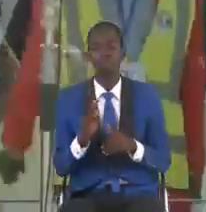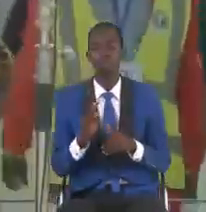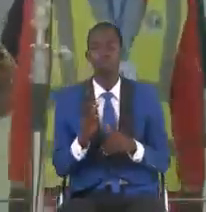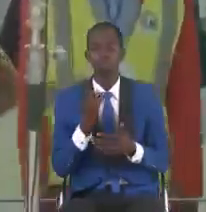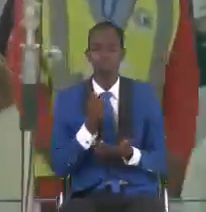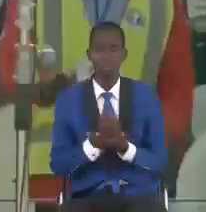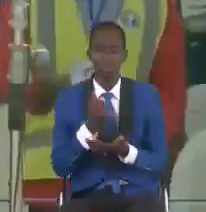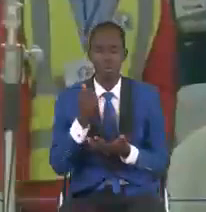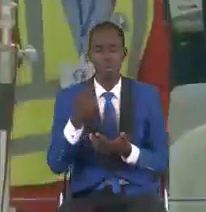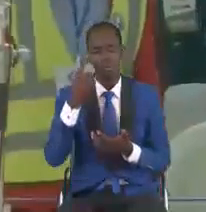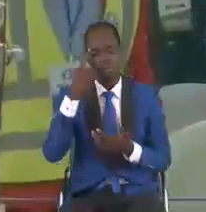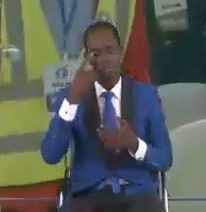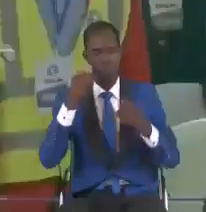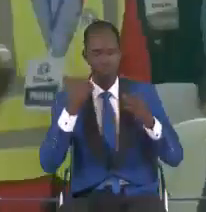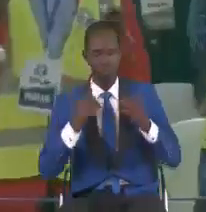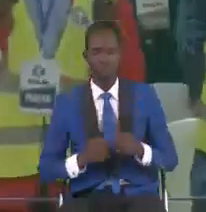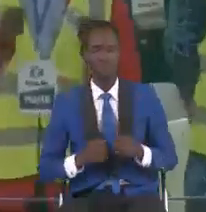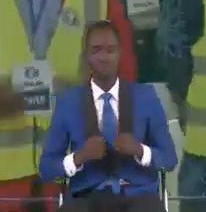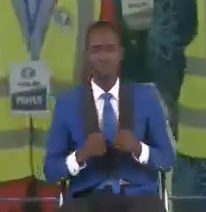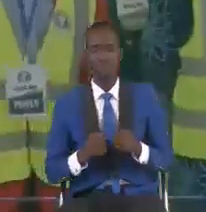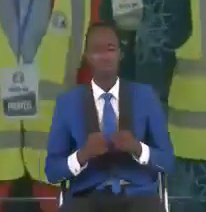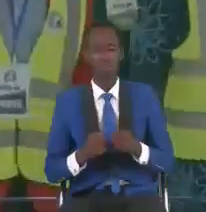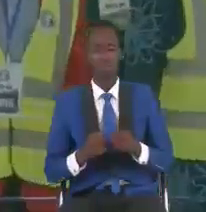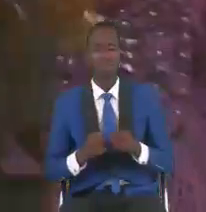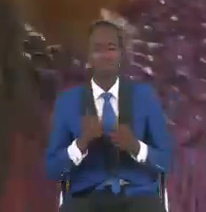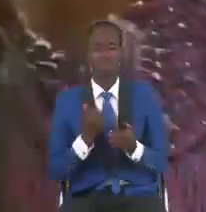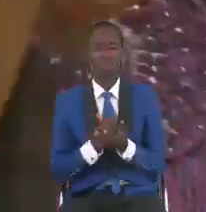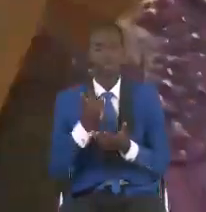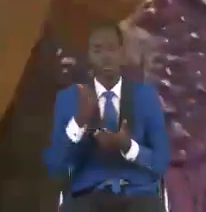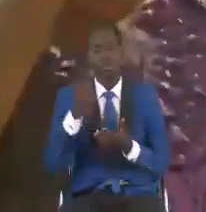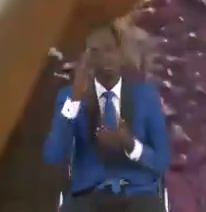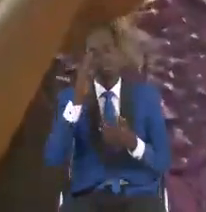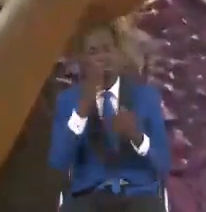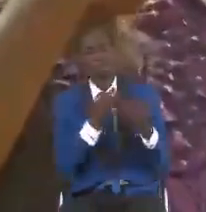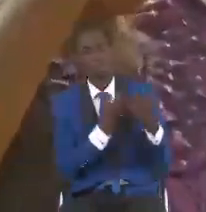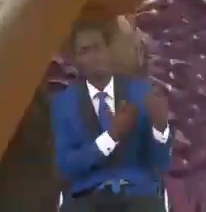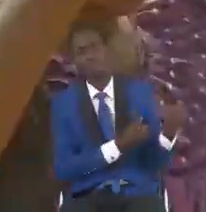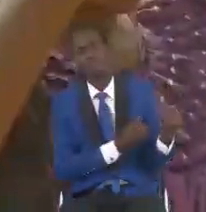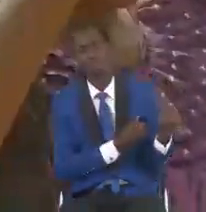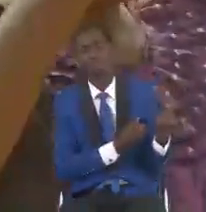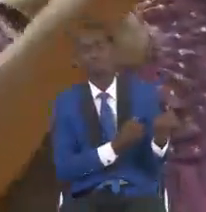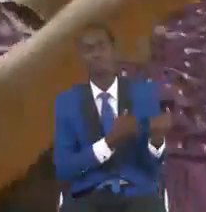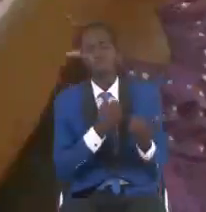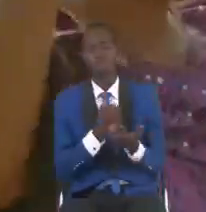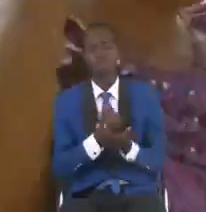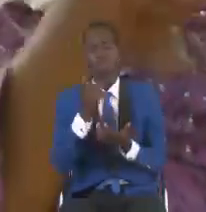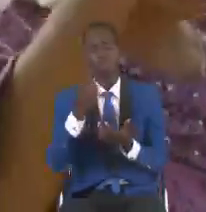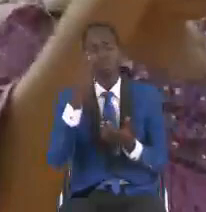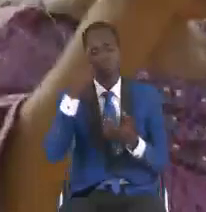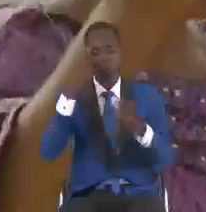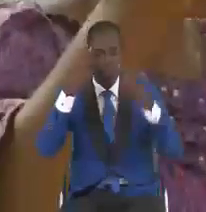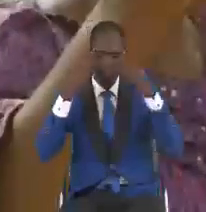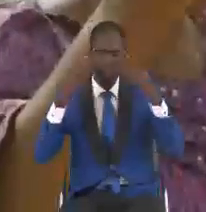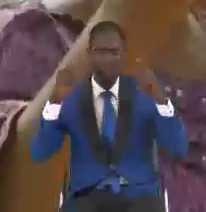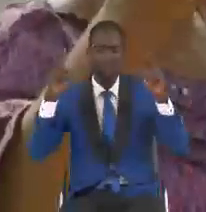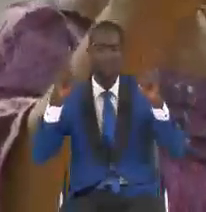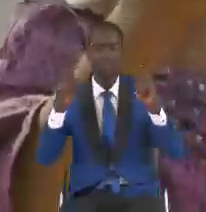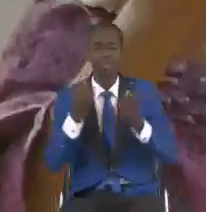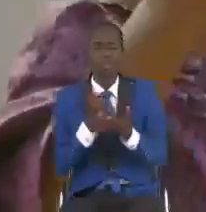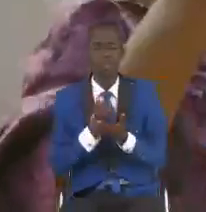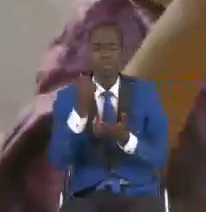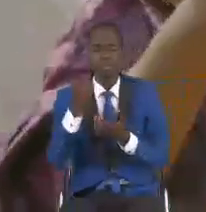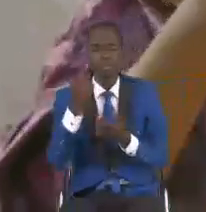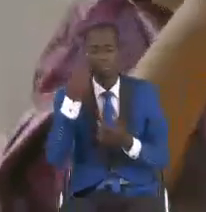for strength. Amen for courage. Amen for success. Amen